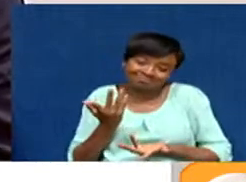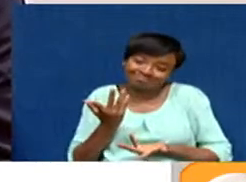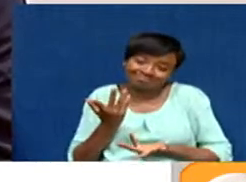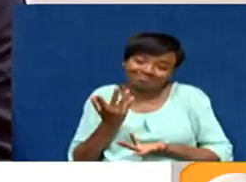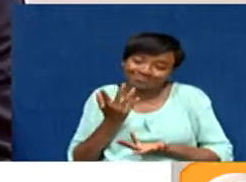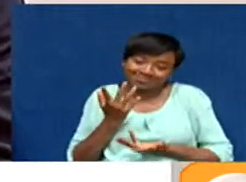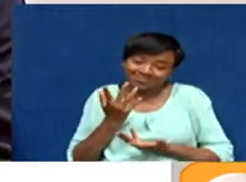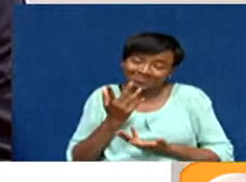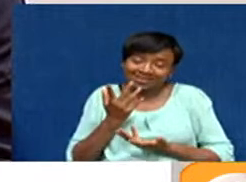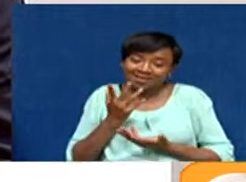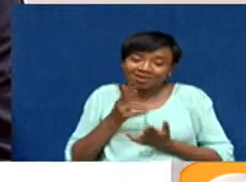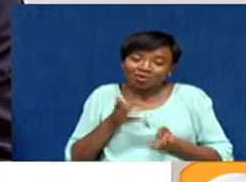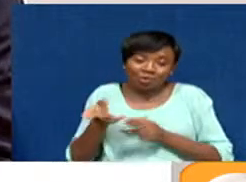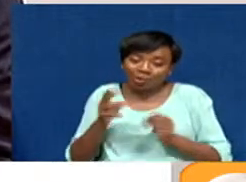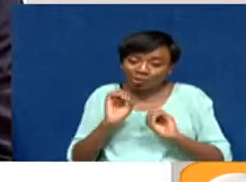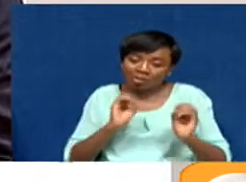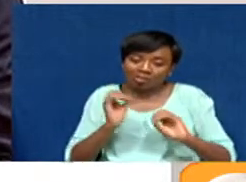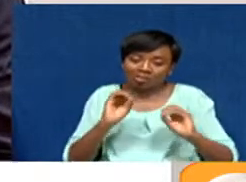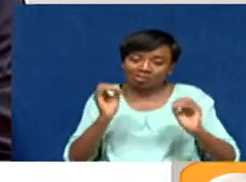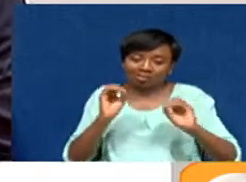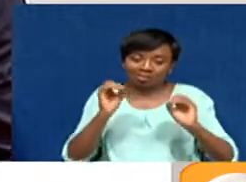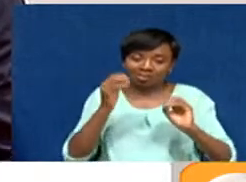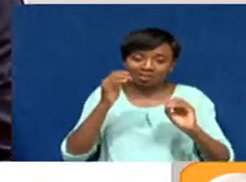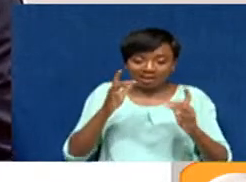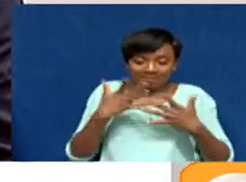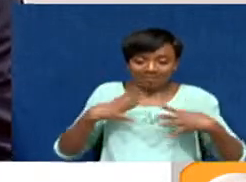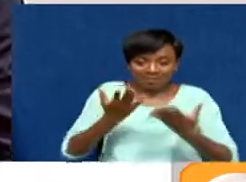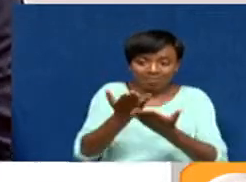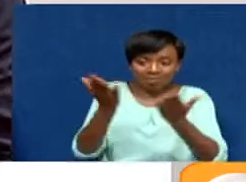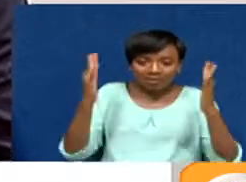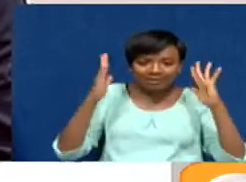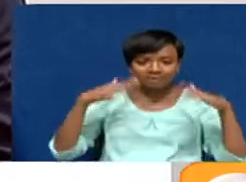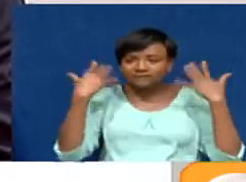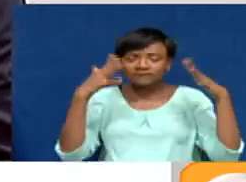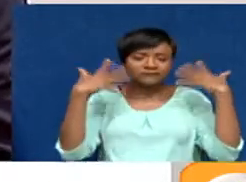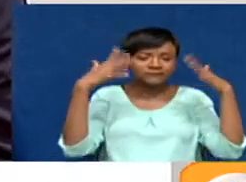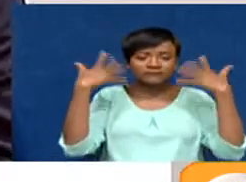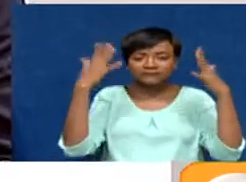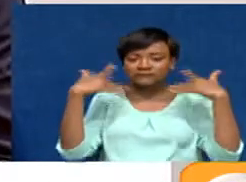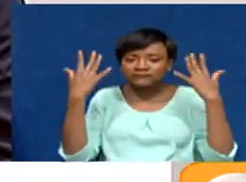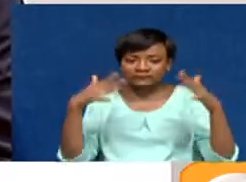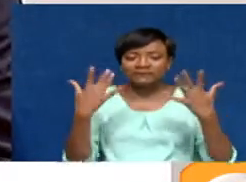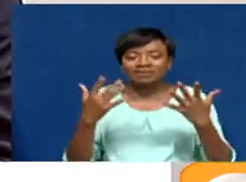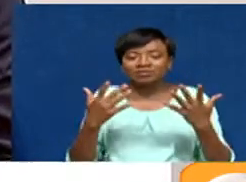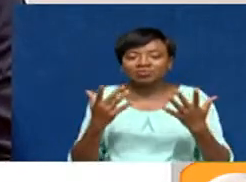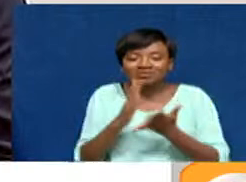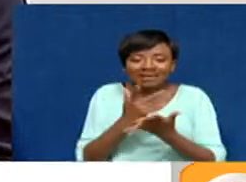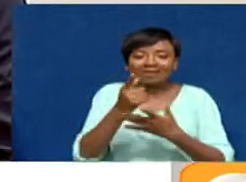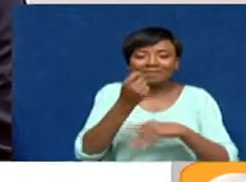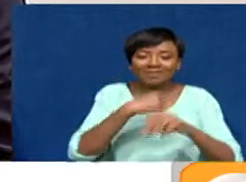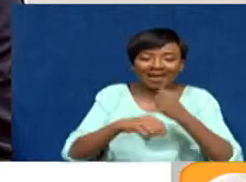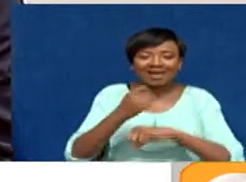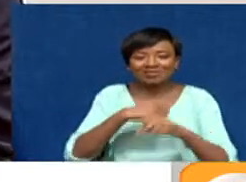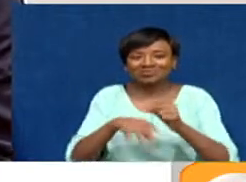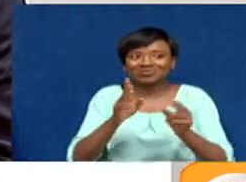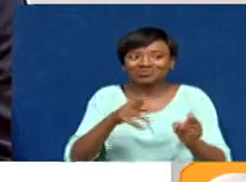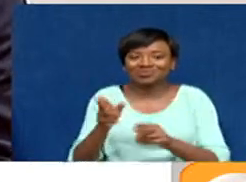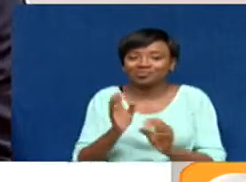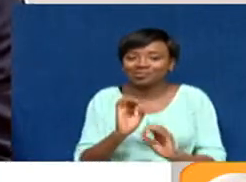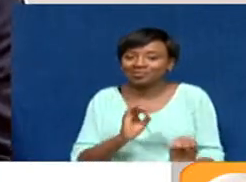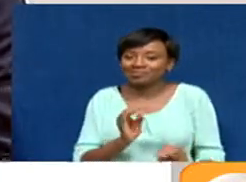has set in. And when this panic has set in, it's like the adage goes, extraordinary times will have people doing extraordinary things.